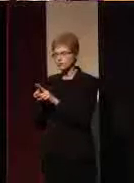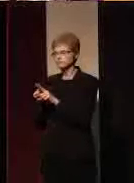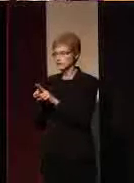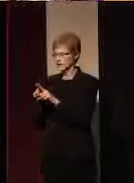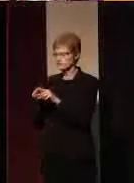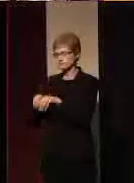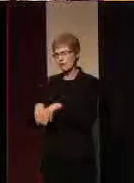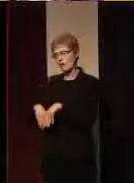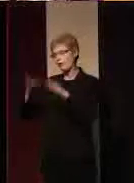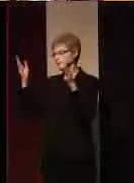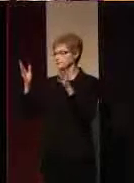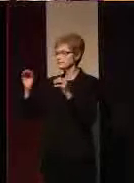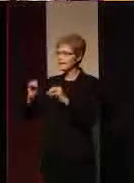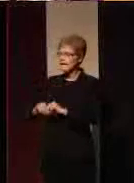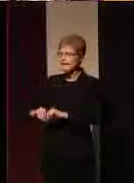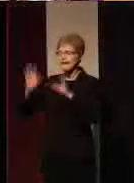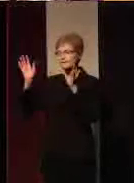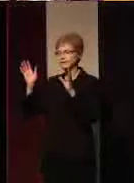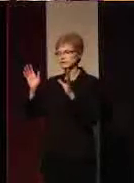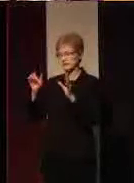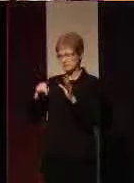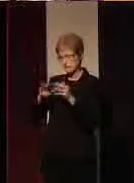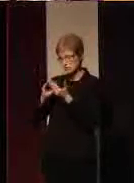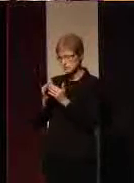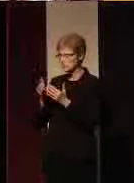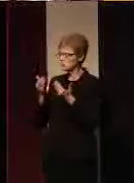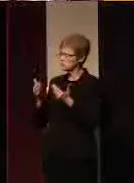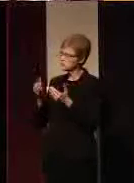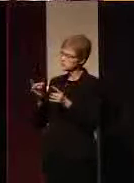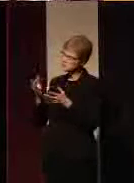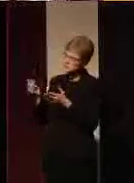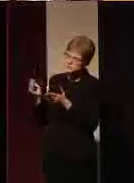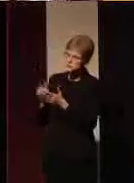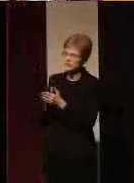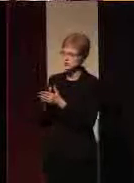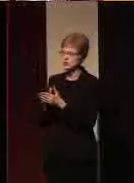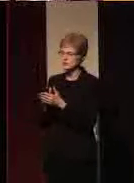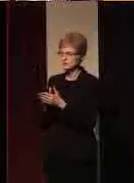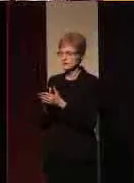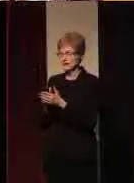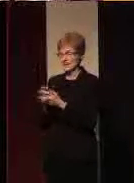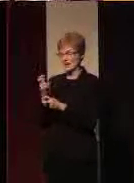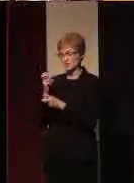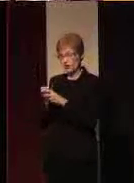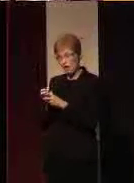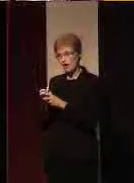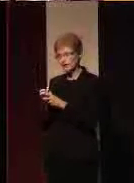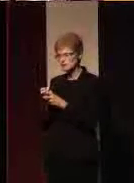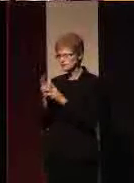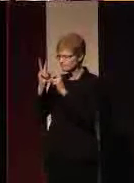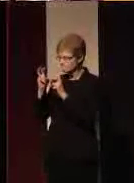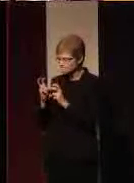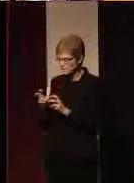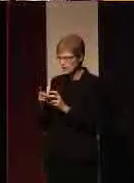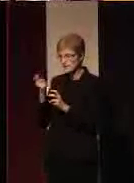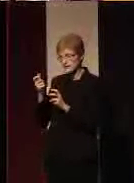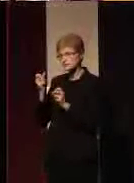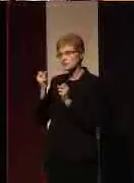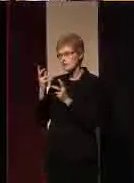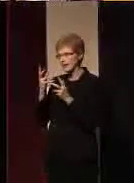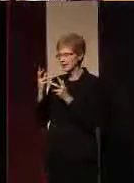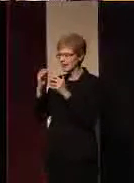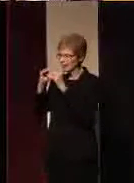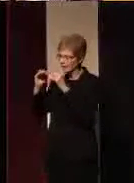community. And it's hard because it exists on so many levels. But the three that we look at most